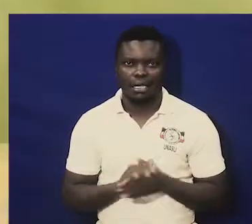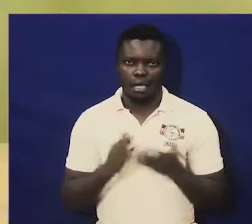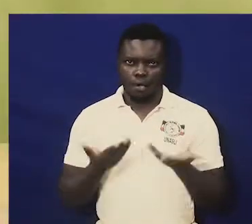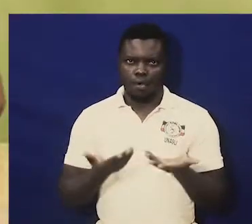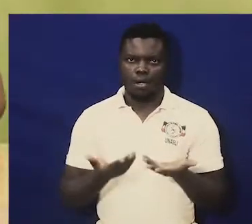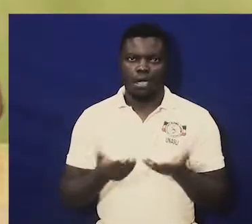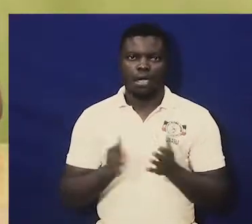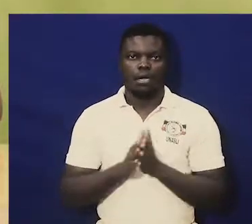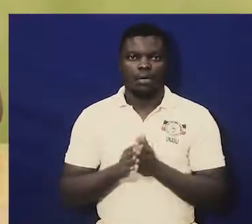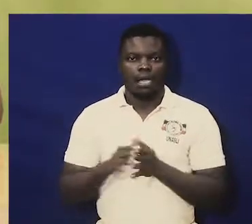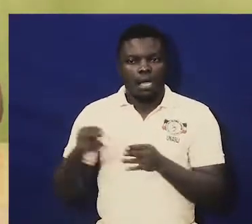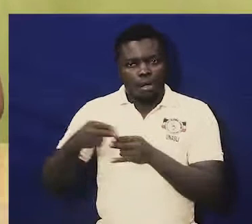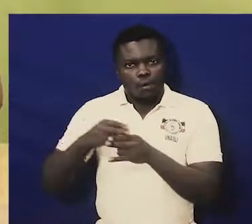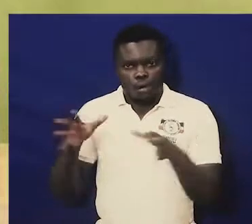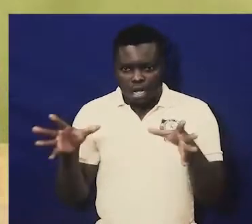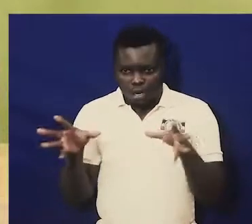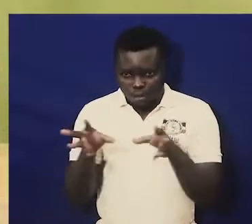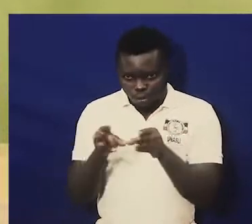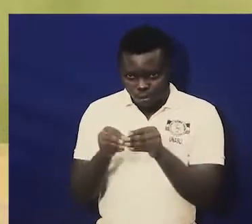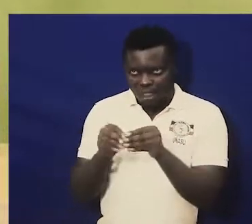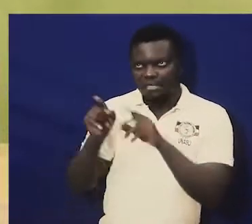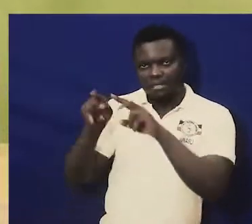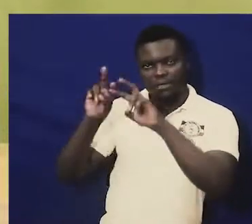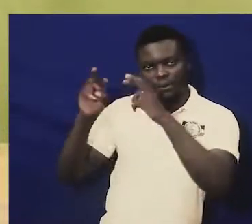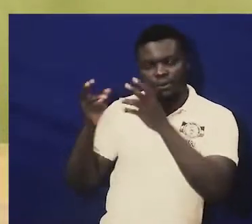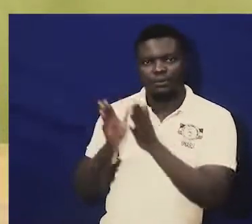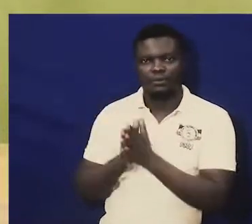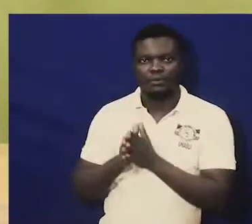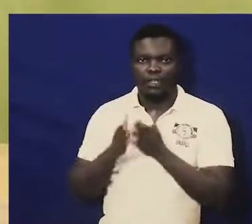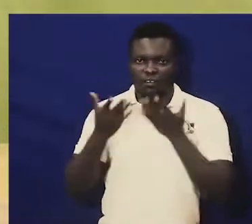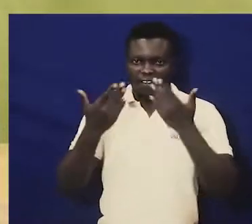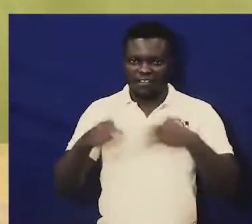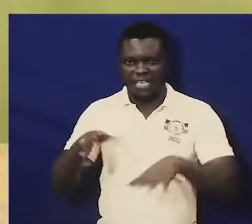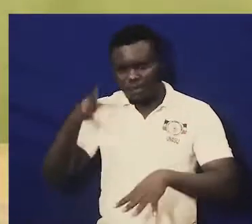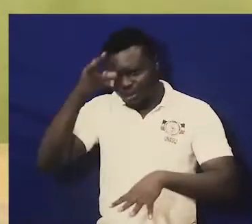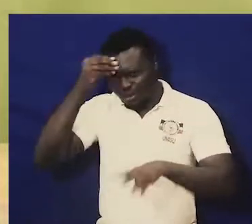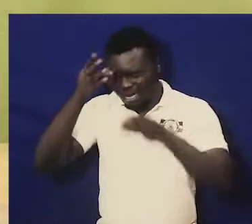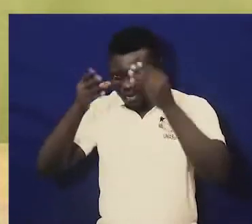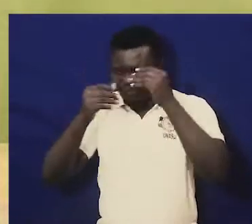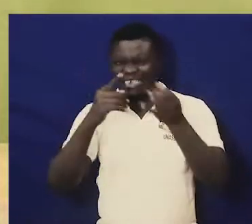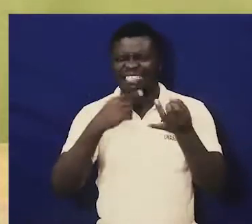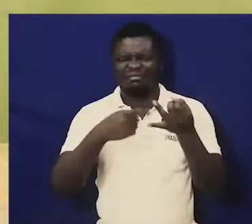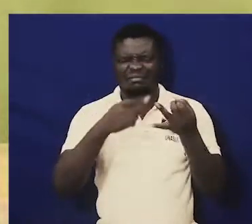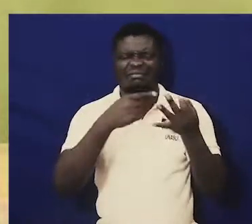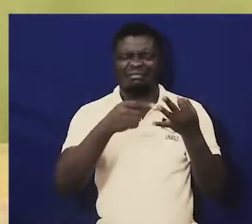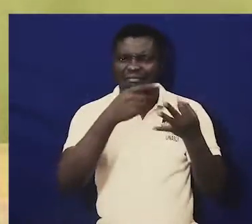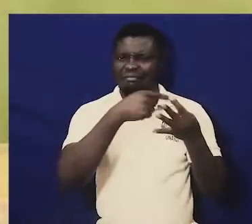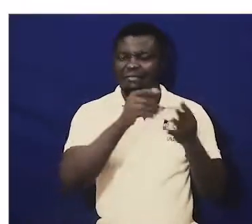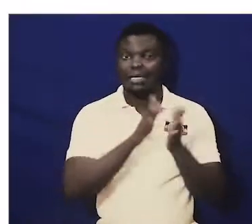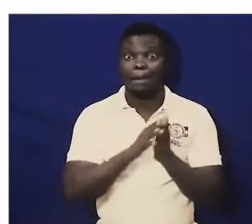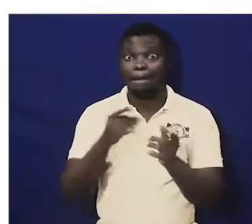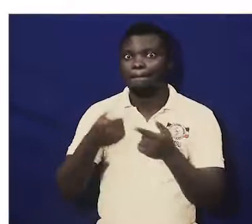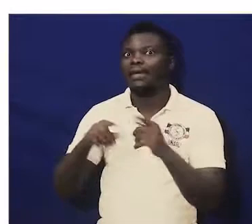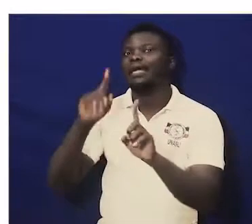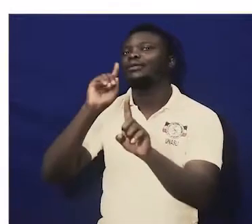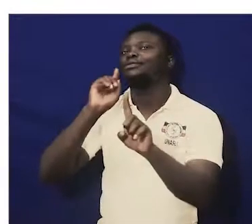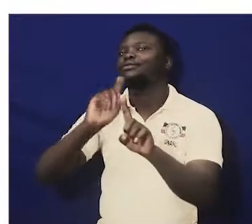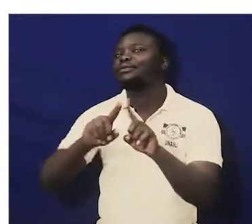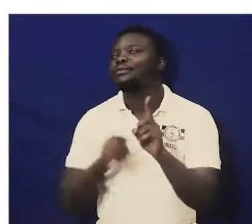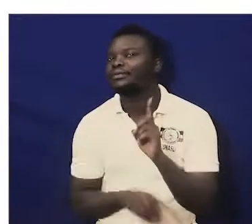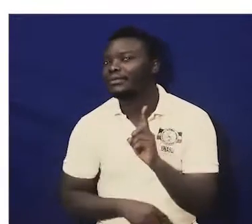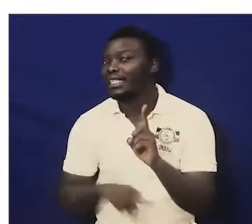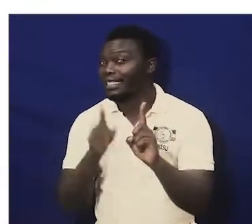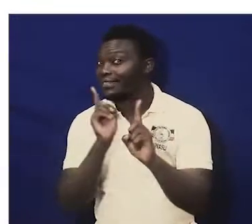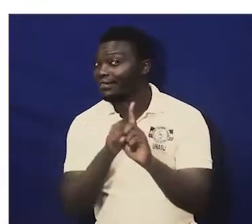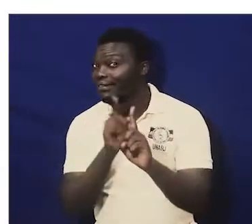As we conclude this lesson, we have learned a number of things. One, we have